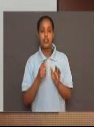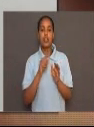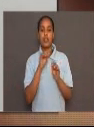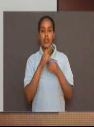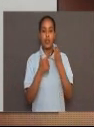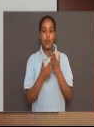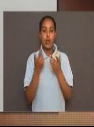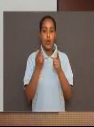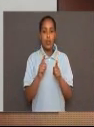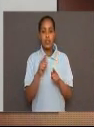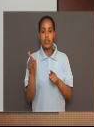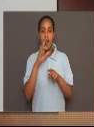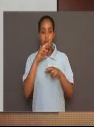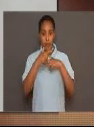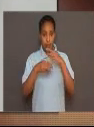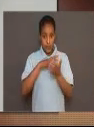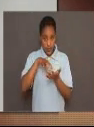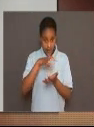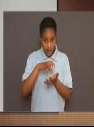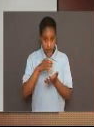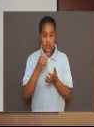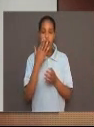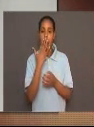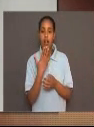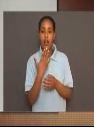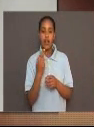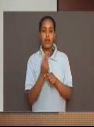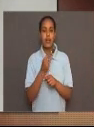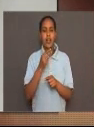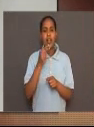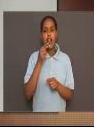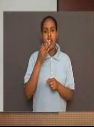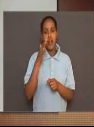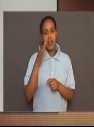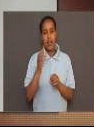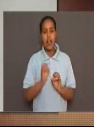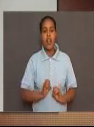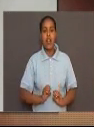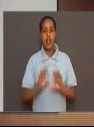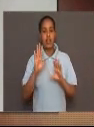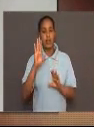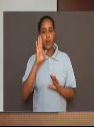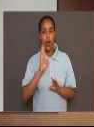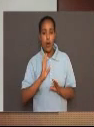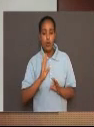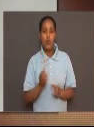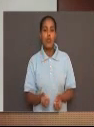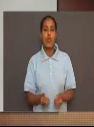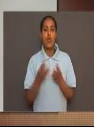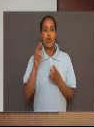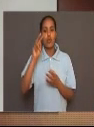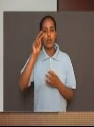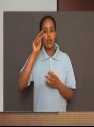Therefore, when they are mixed, the color appears light brown. The more